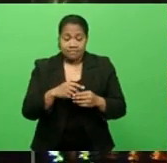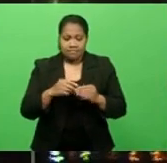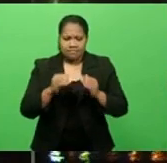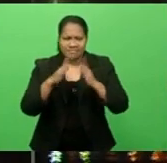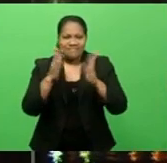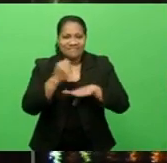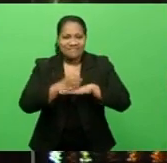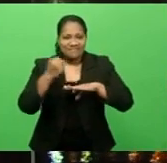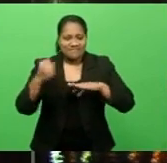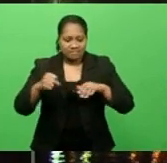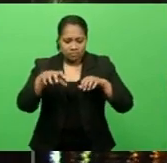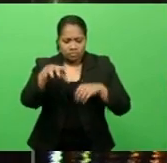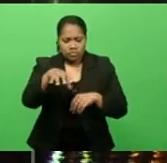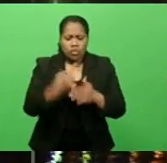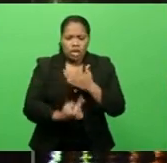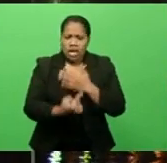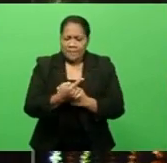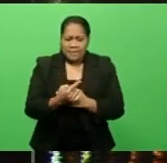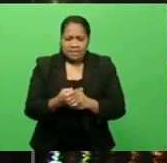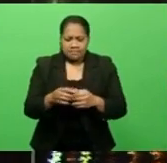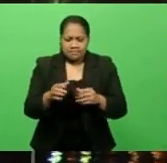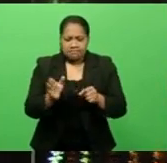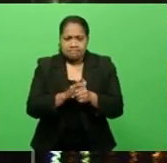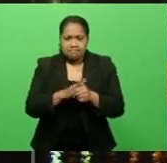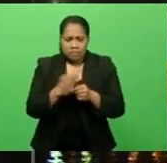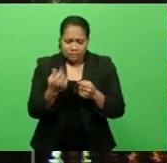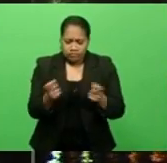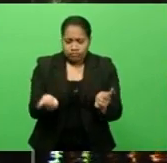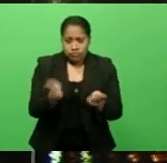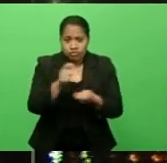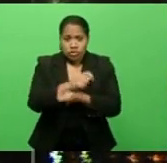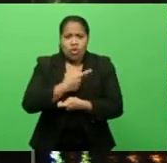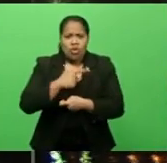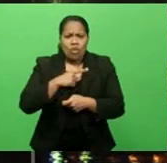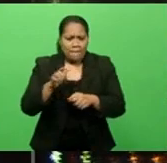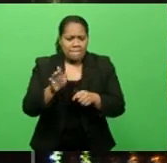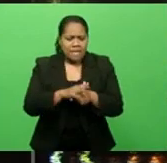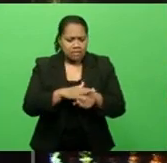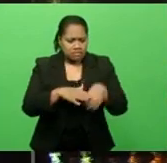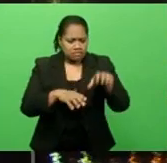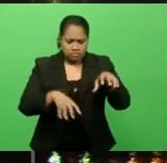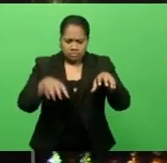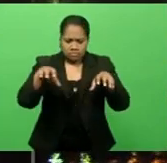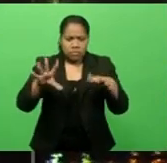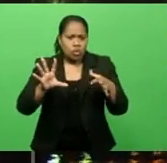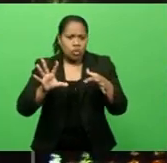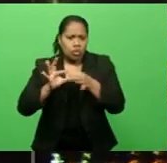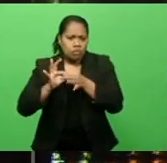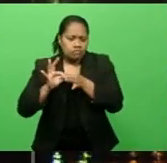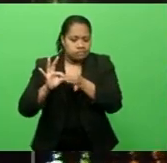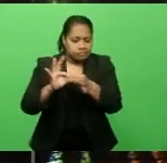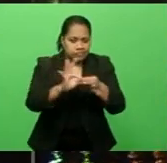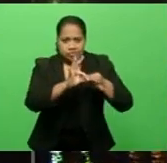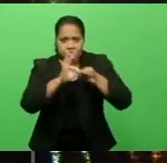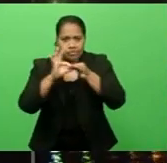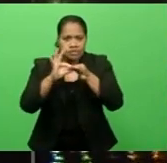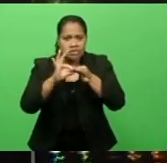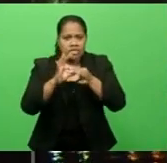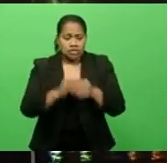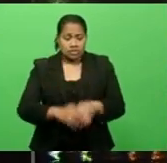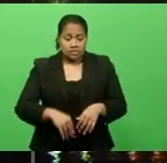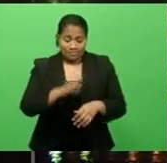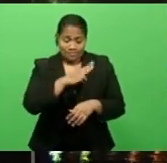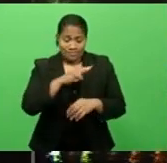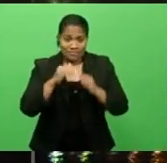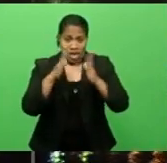major changes as there are plans to merge 2 institutions. Housing Minister Pramila Kumar has indicated plans to merge